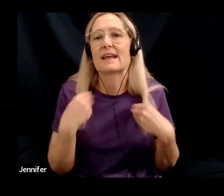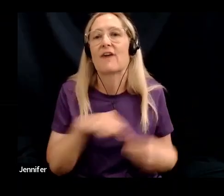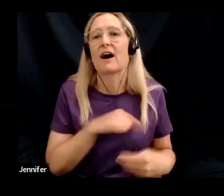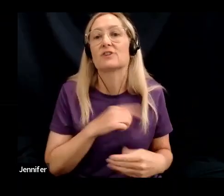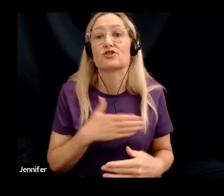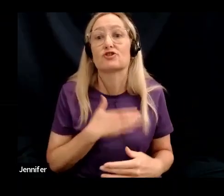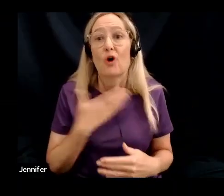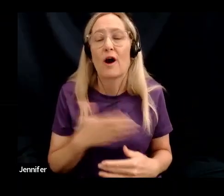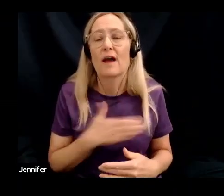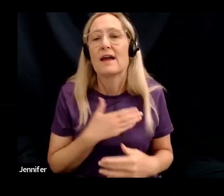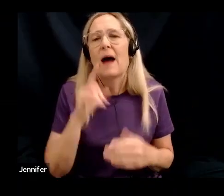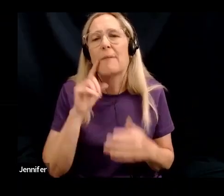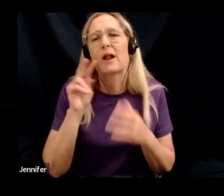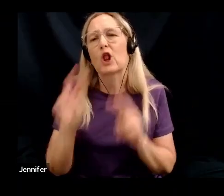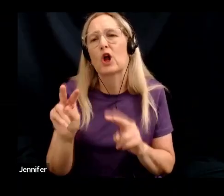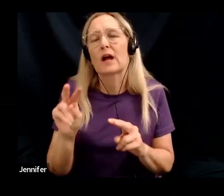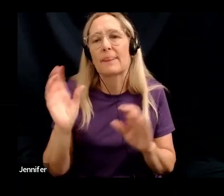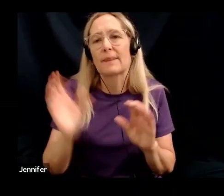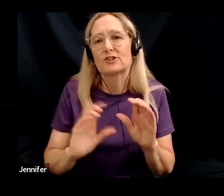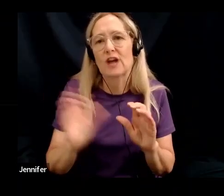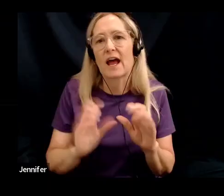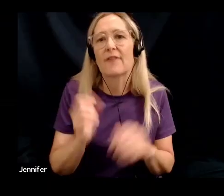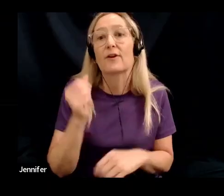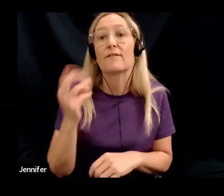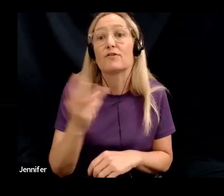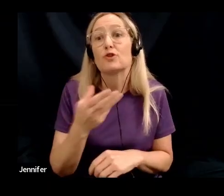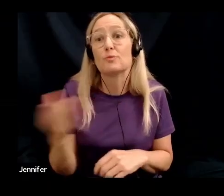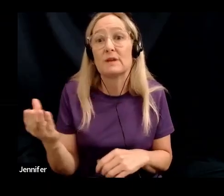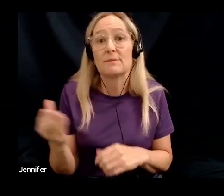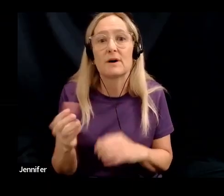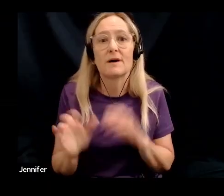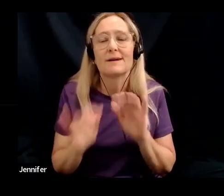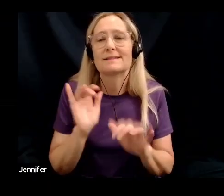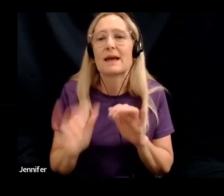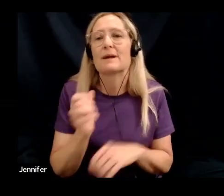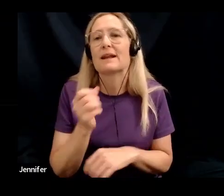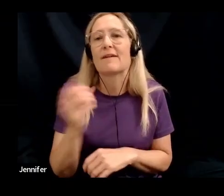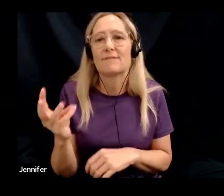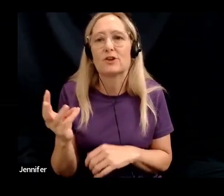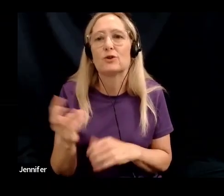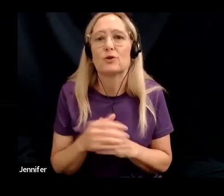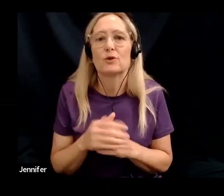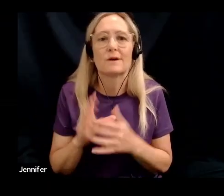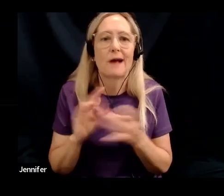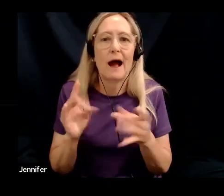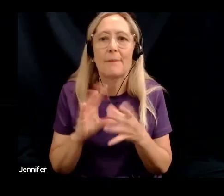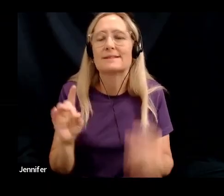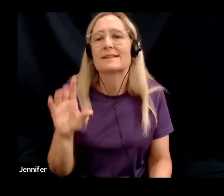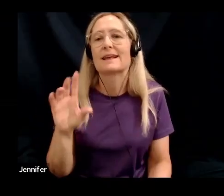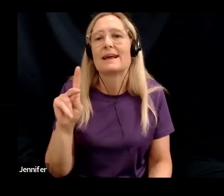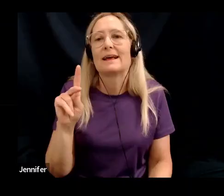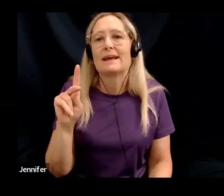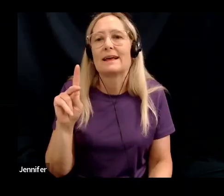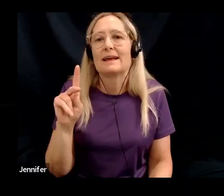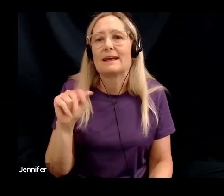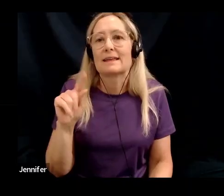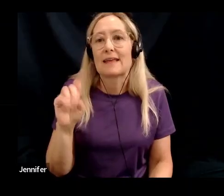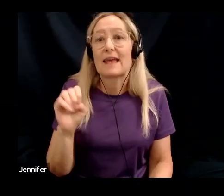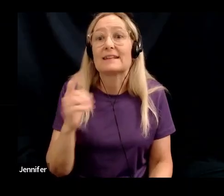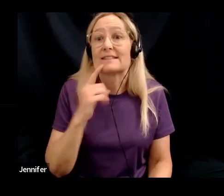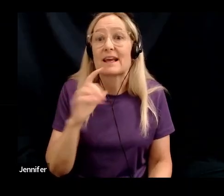I'm going to just check the chat. I see a couple people put in a couple. Yeah, Kate mentioned